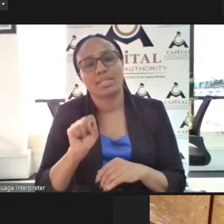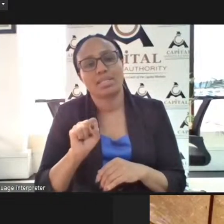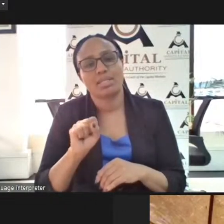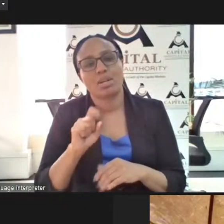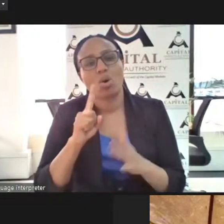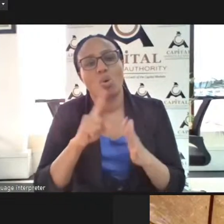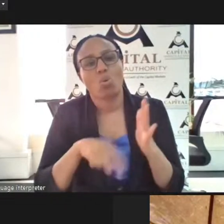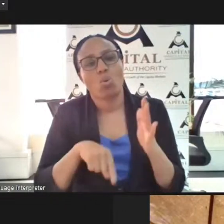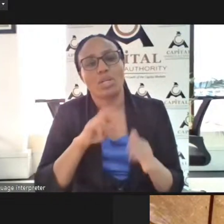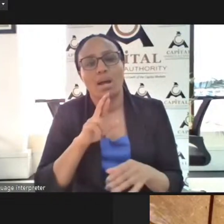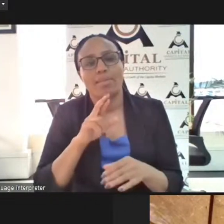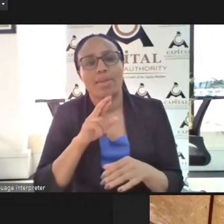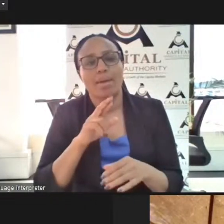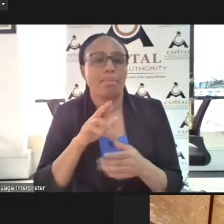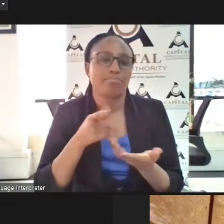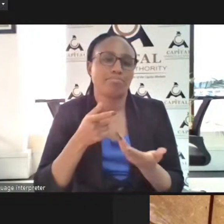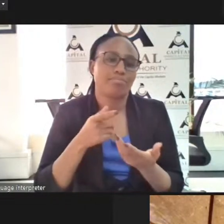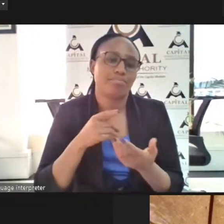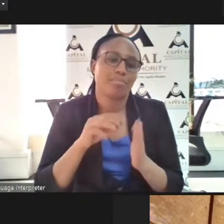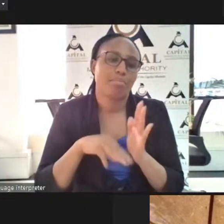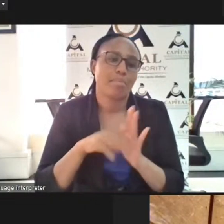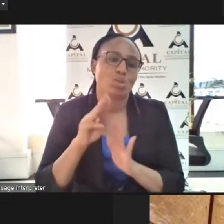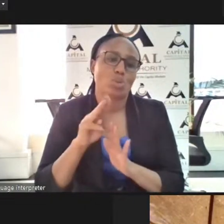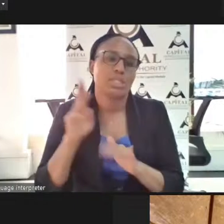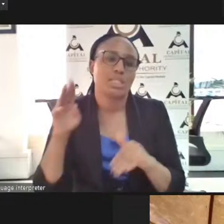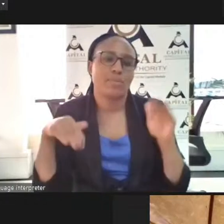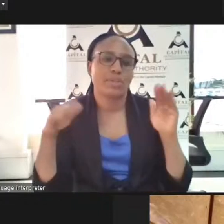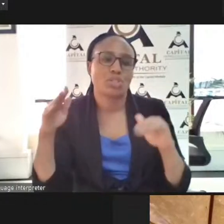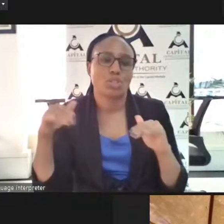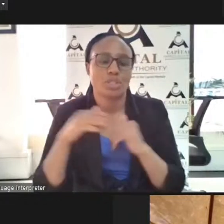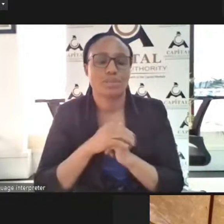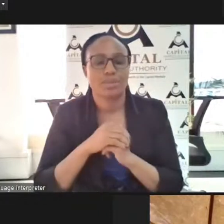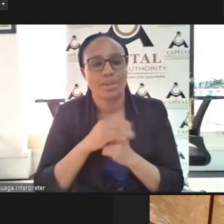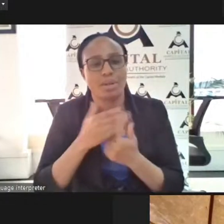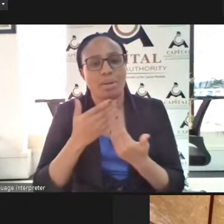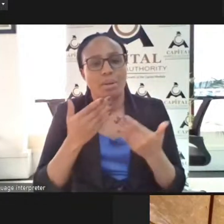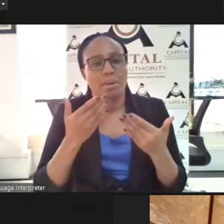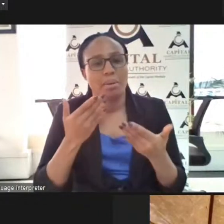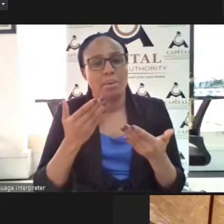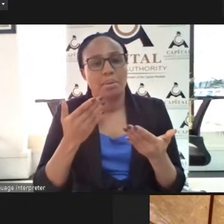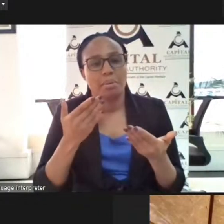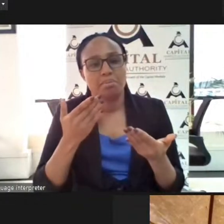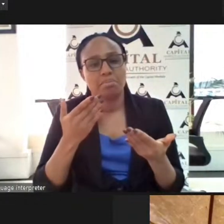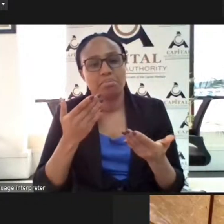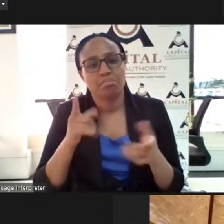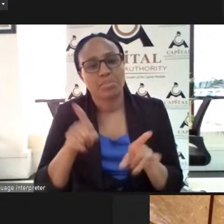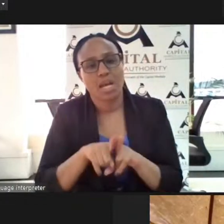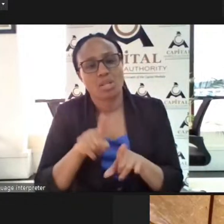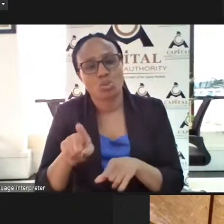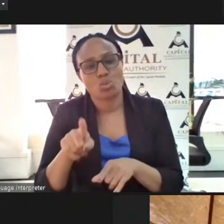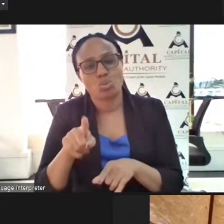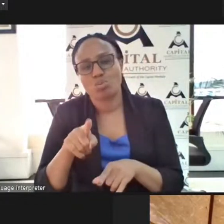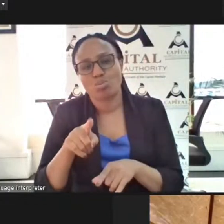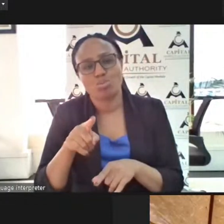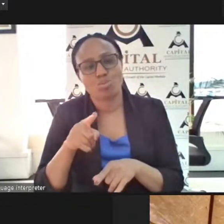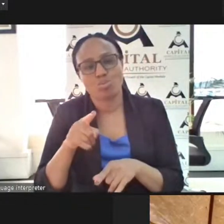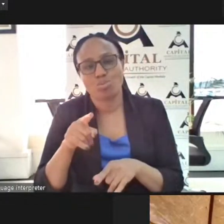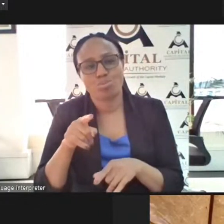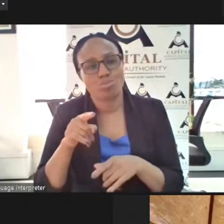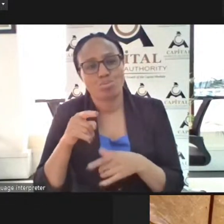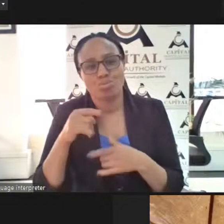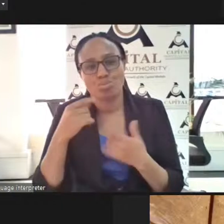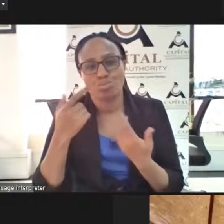the maturities range? Maybe you, as you just pick up your mind